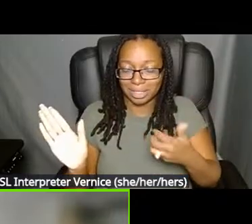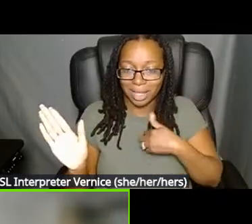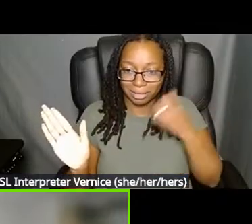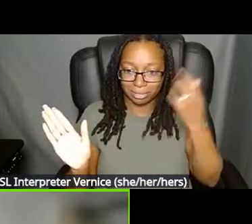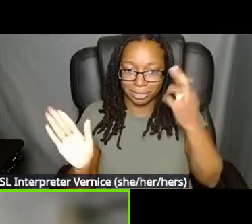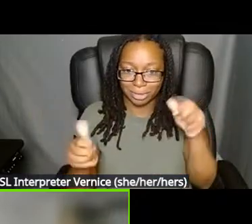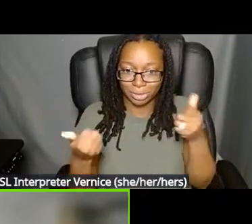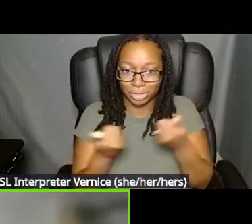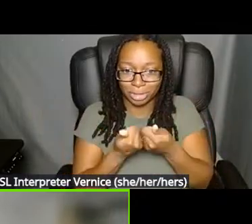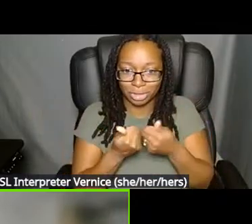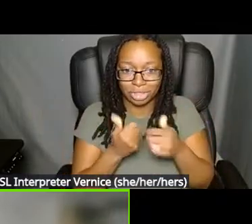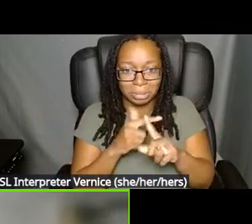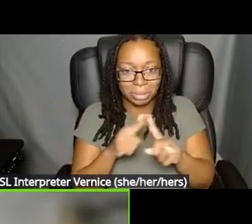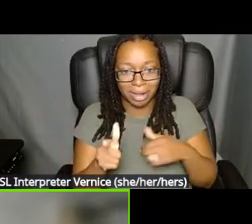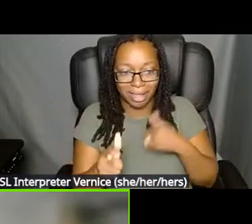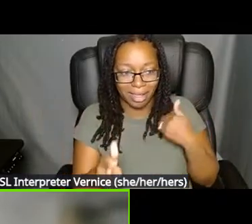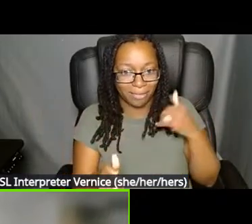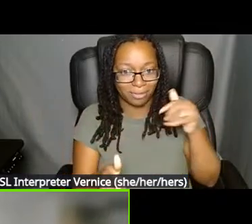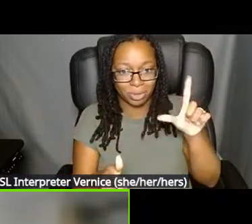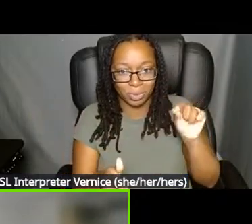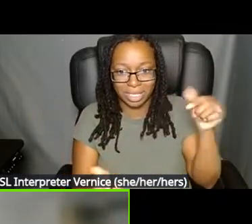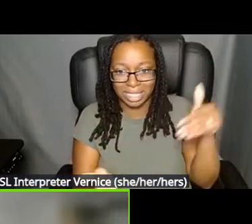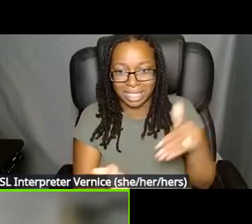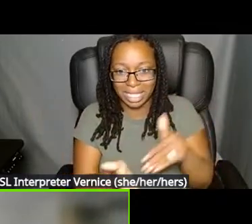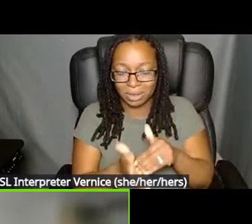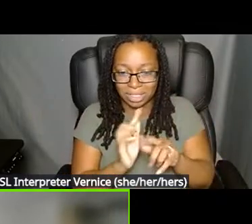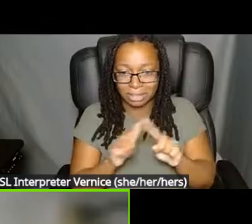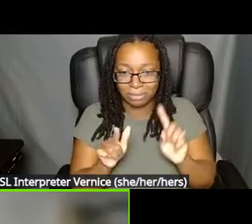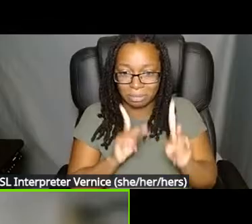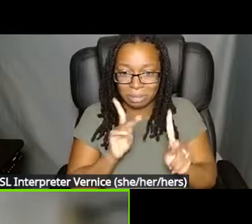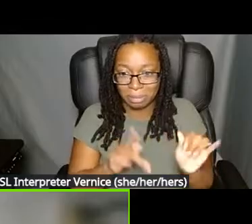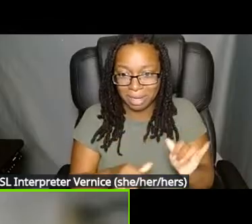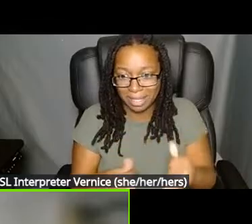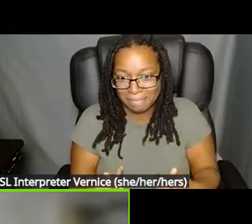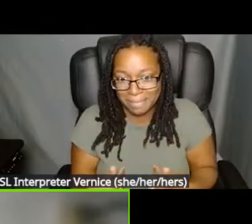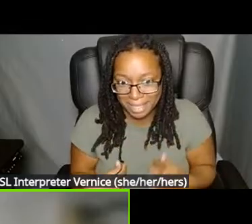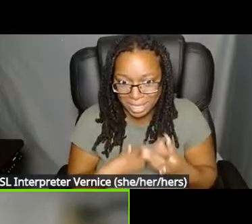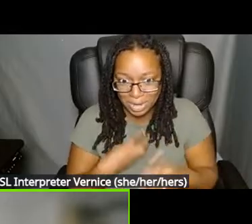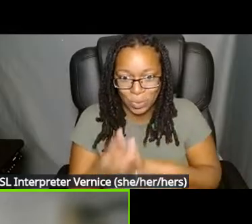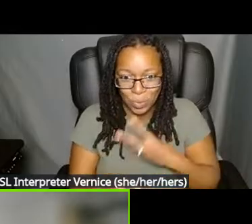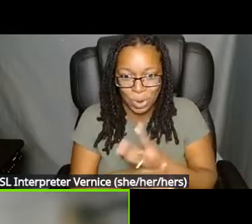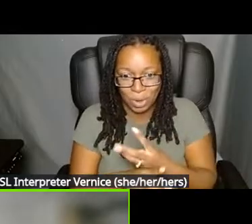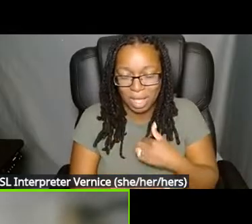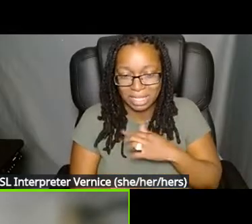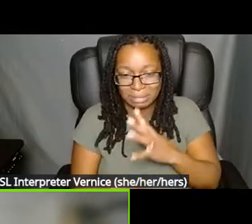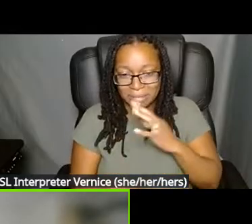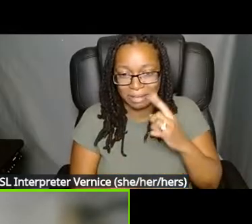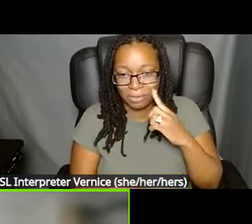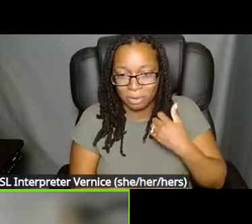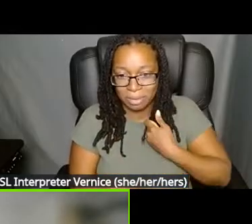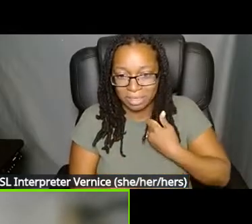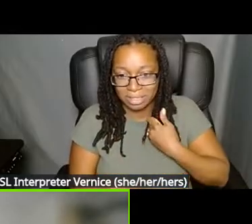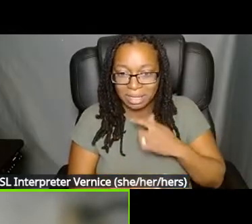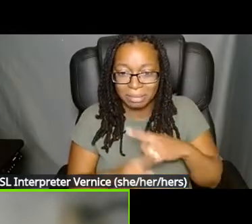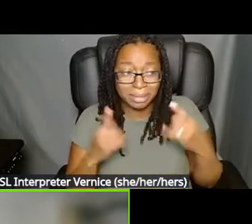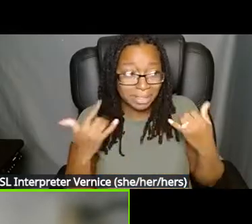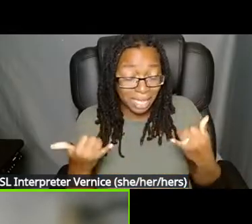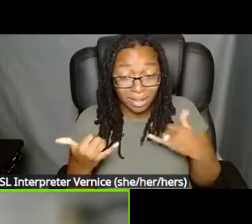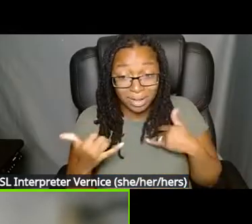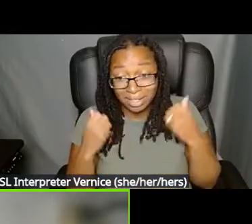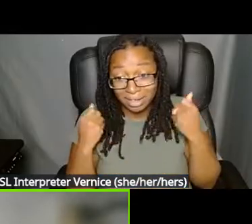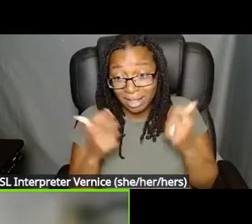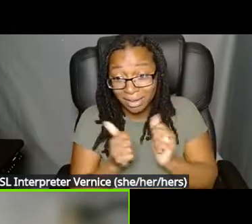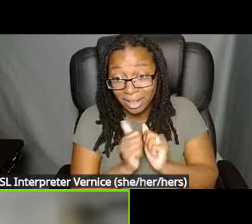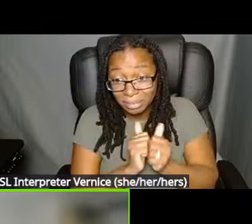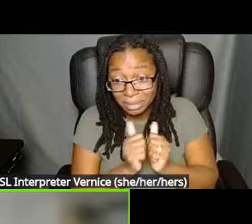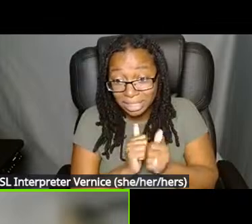narrow focus of how good you are academically. So I would say there are options either way, but be careful how you choose. It determines, and also choose